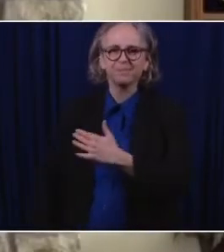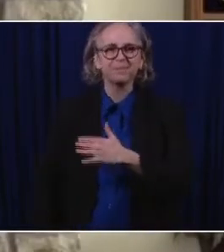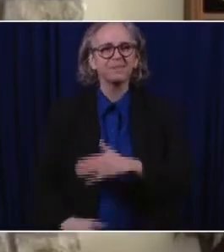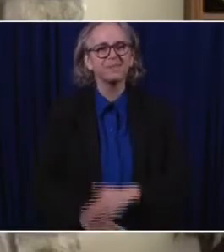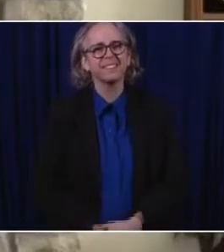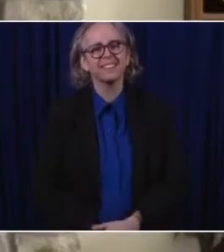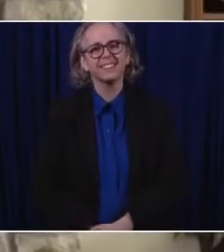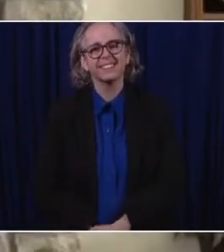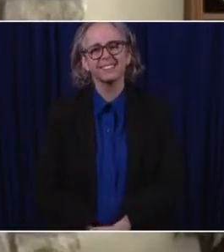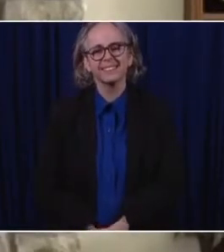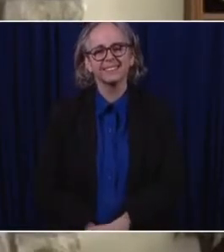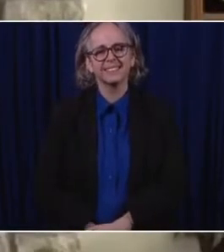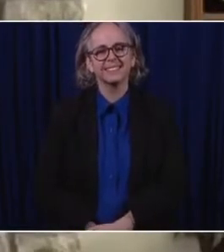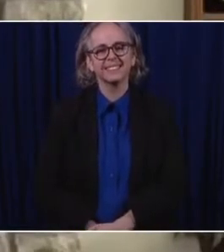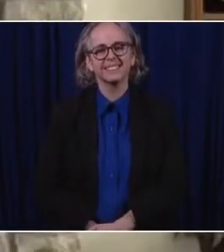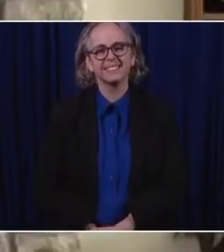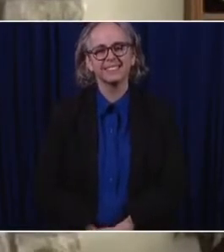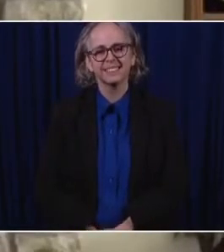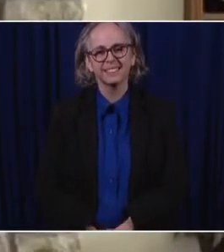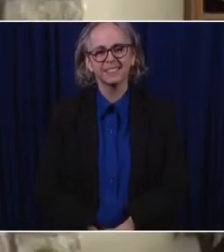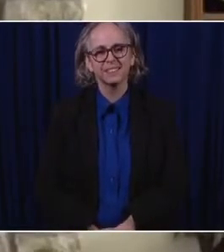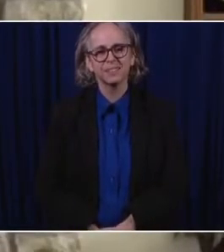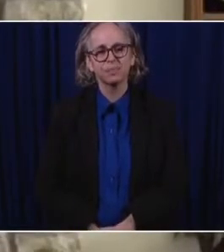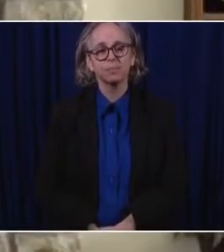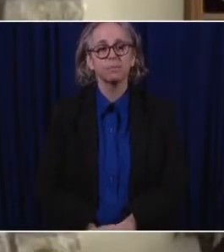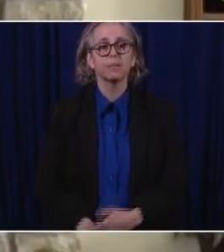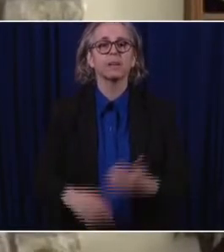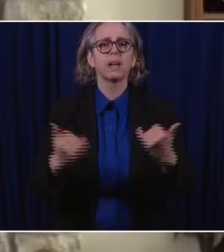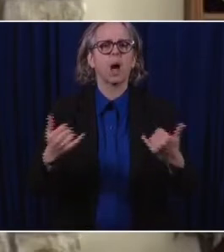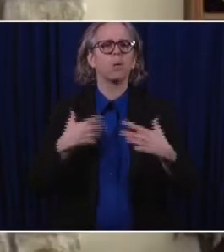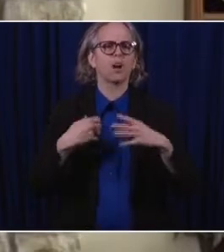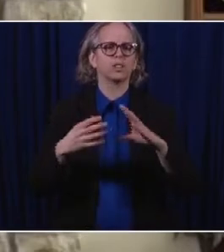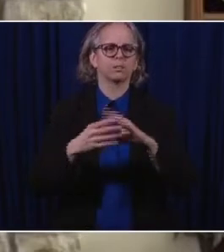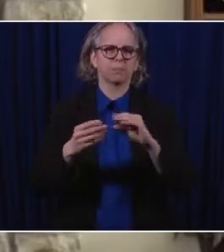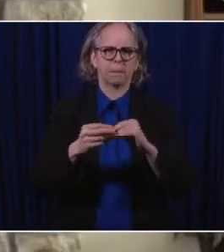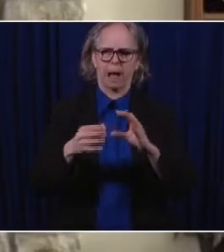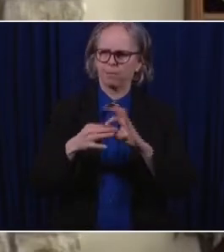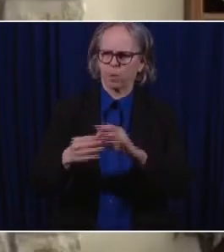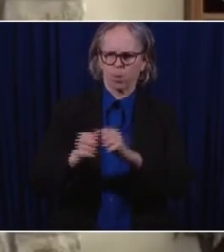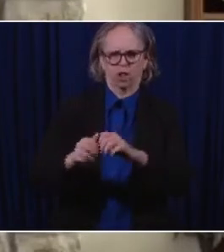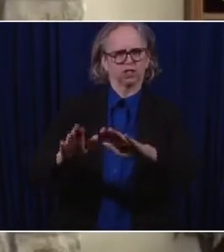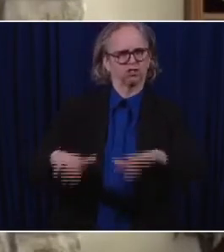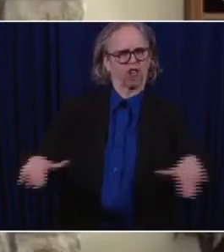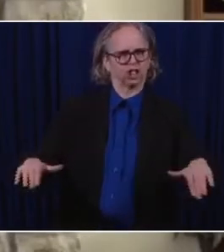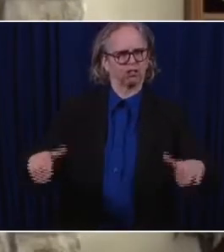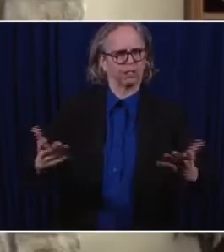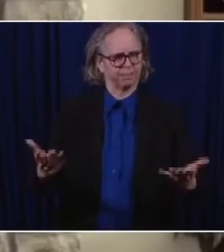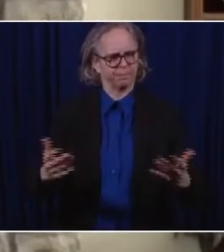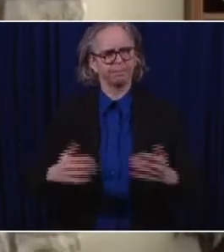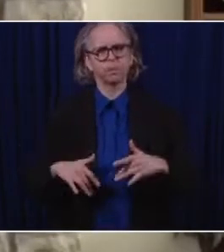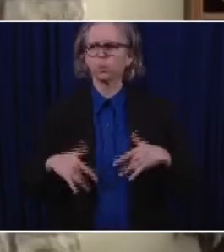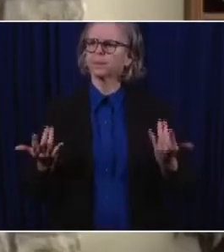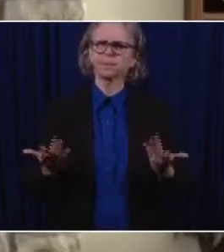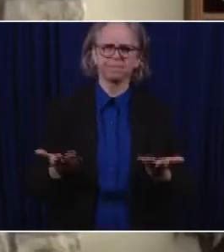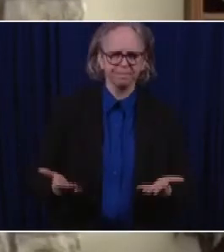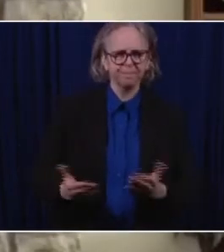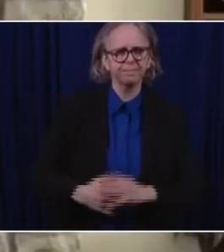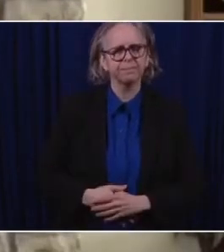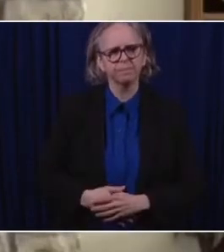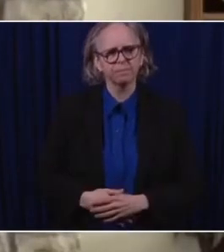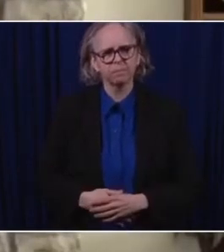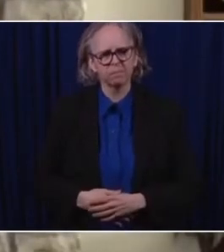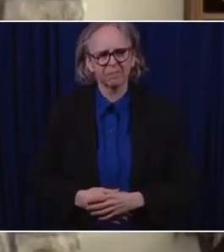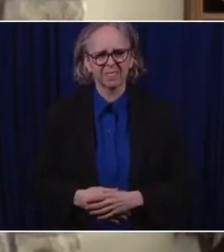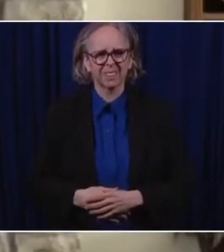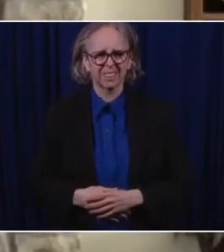I'd like to now talk about our children and the importance of getting all of them back to